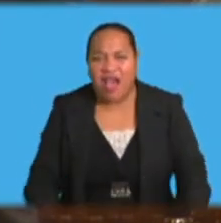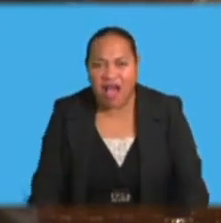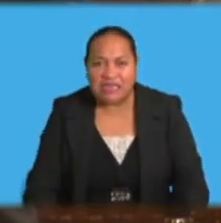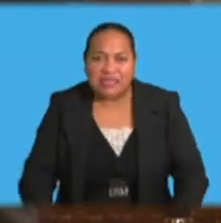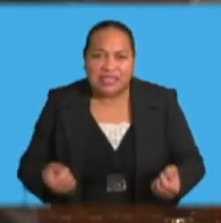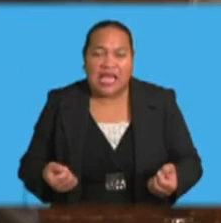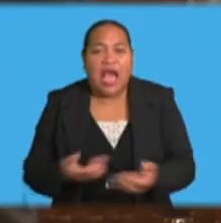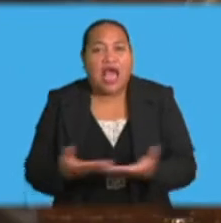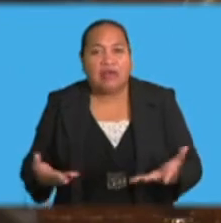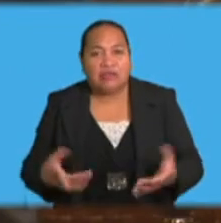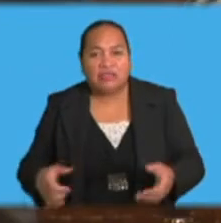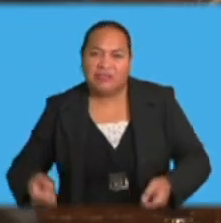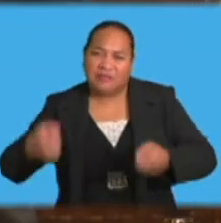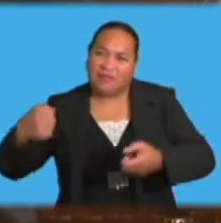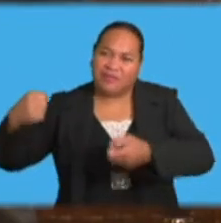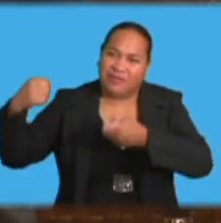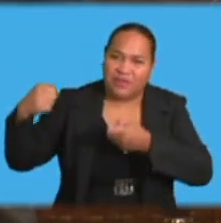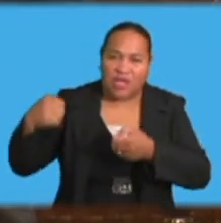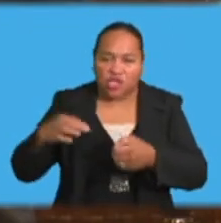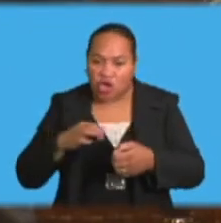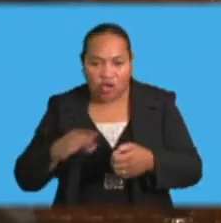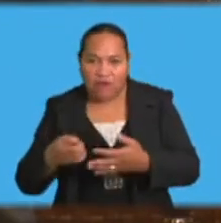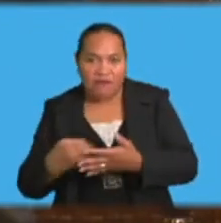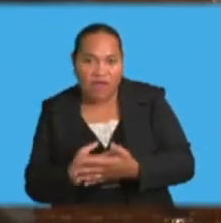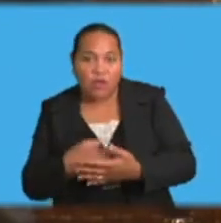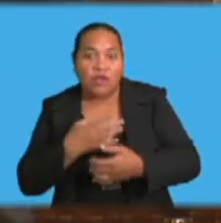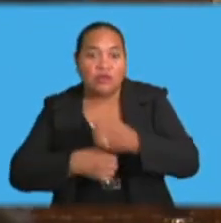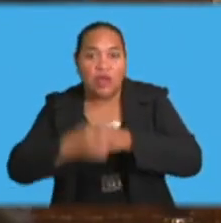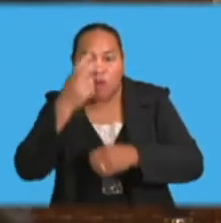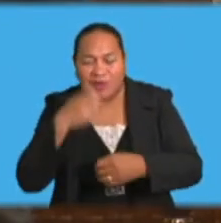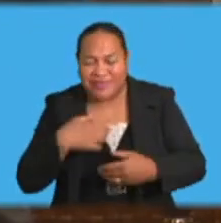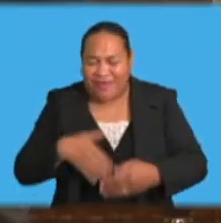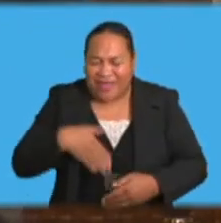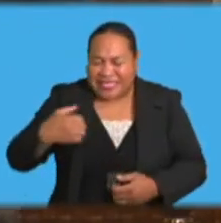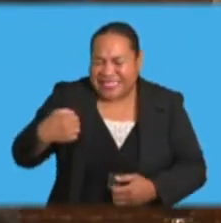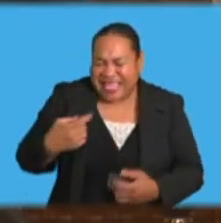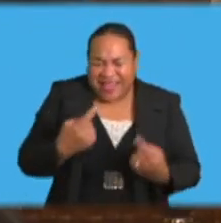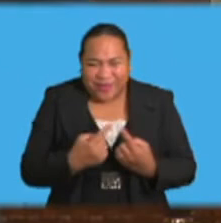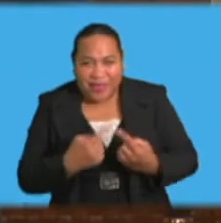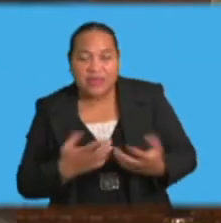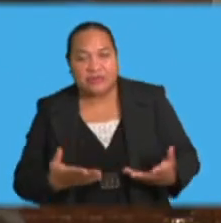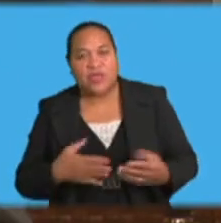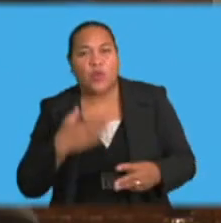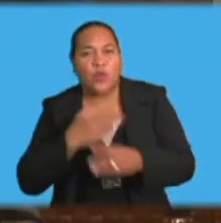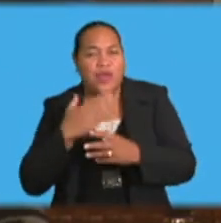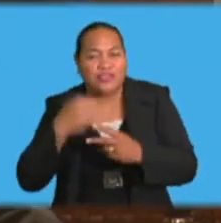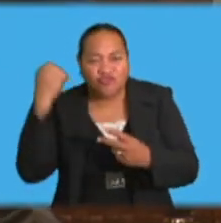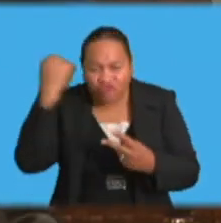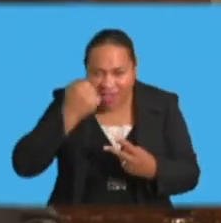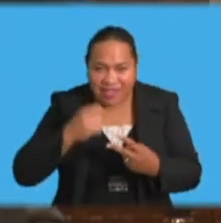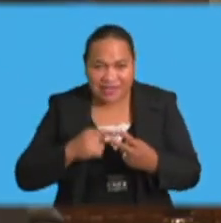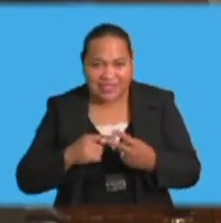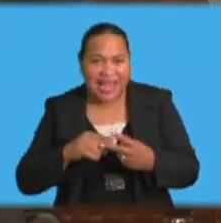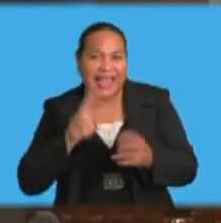How do you handle things so that you do not have a detrimental impact on you when you're old? Work stress,